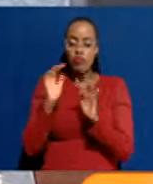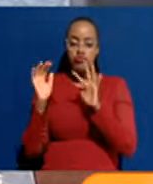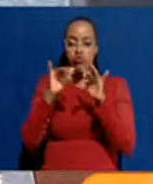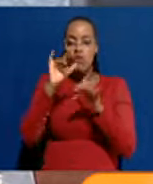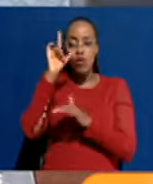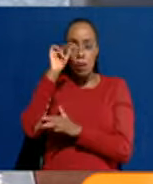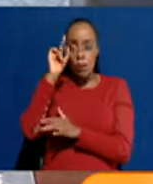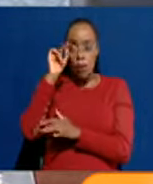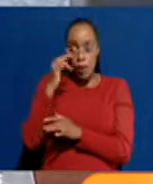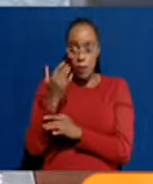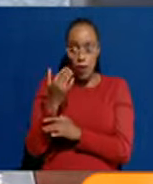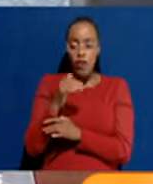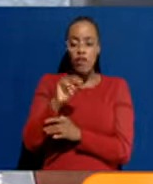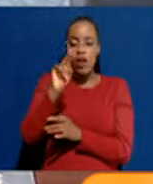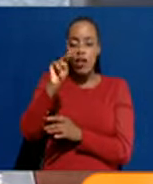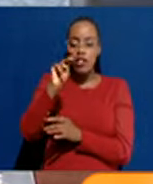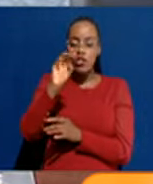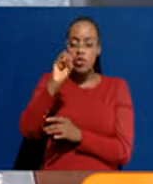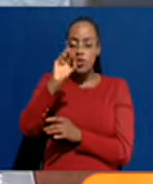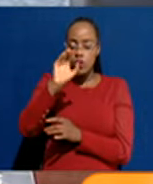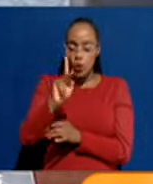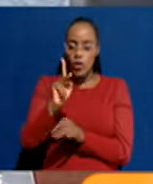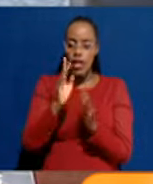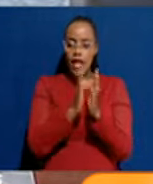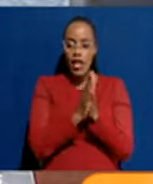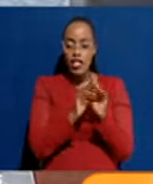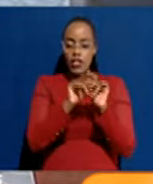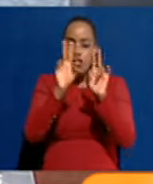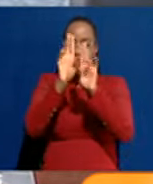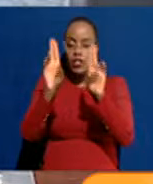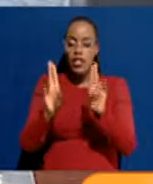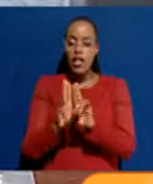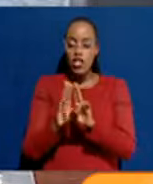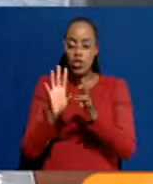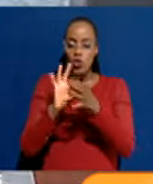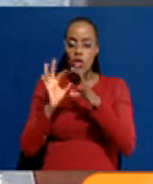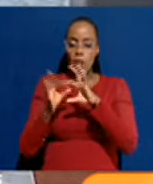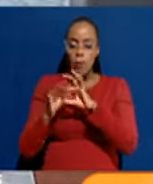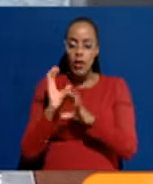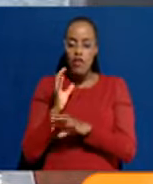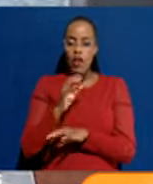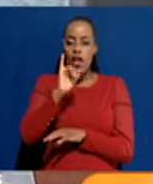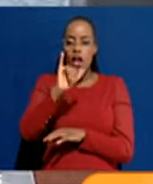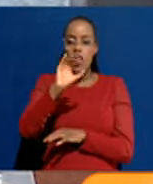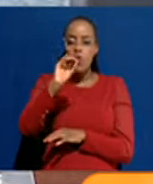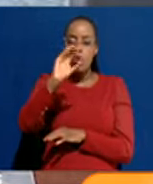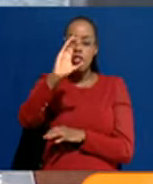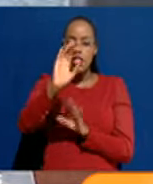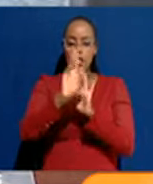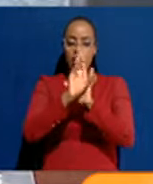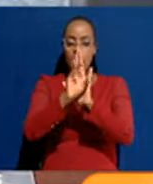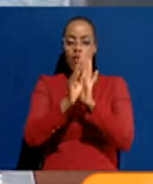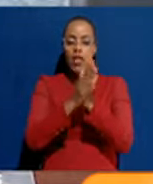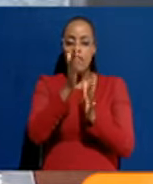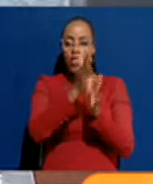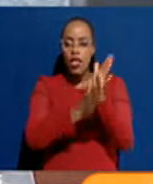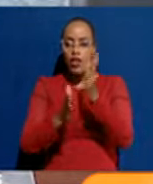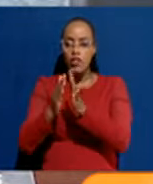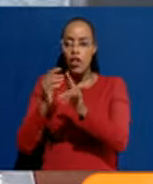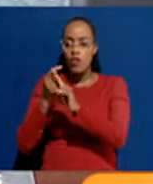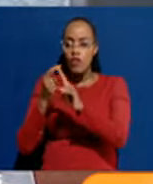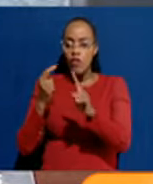are the President of ANOCA and its executive members, International Olympic Committee, IOC representatives, and the organizers of the